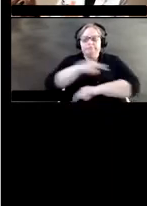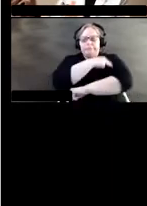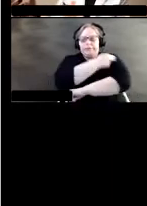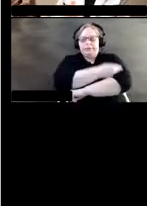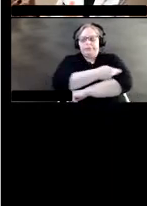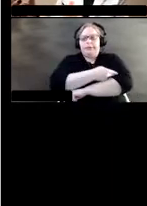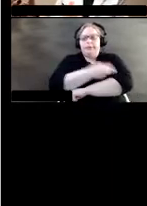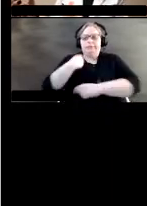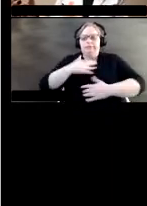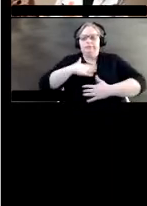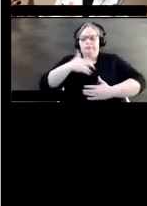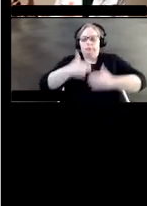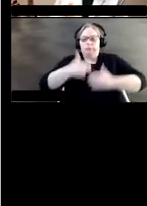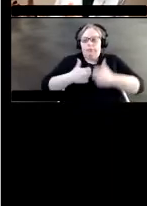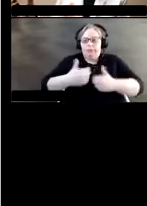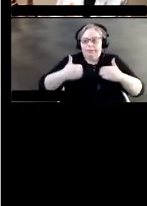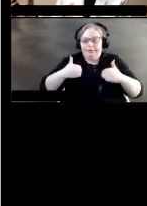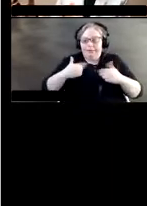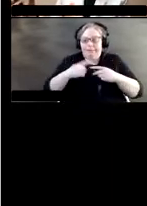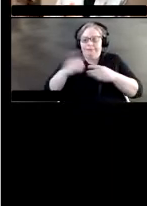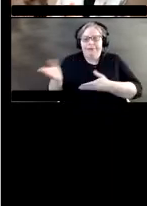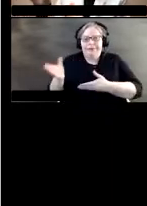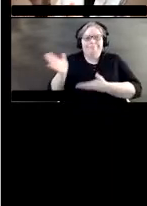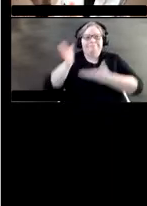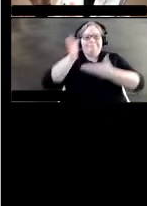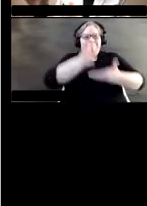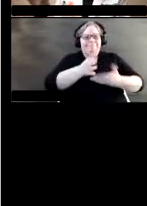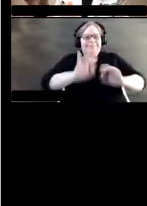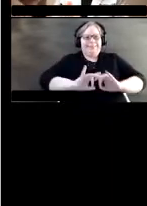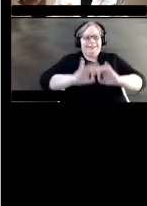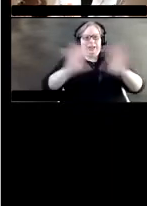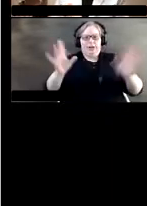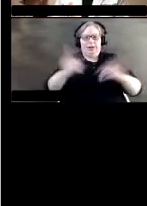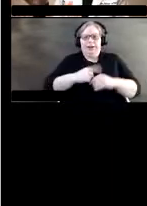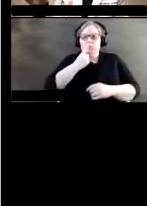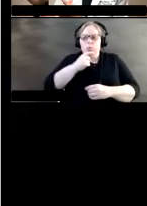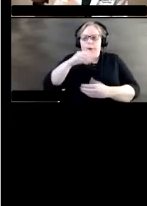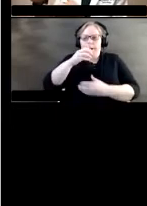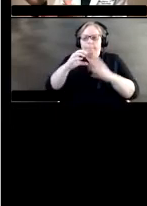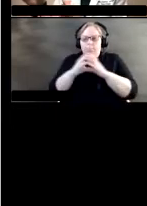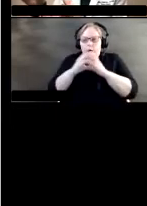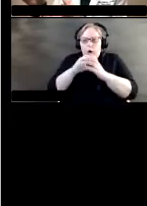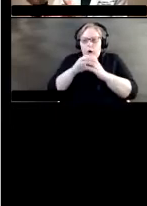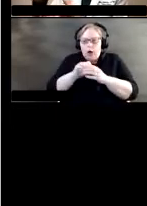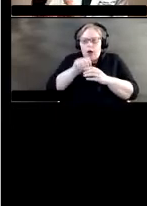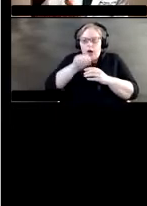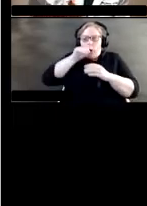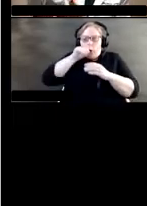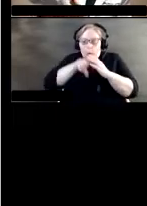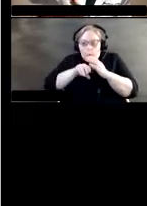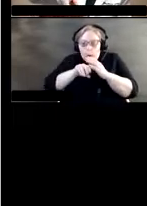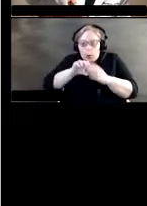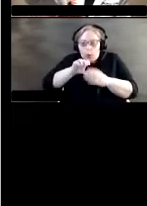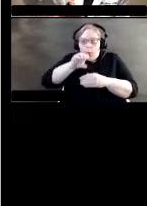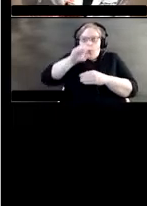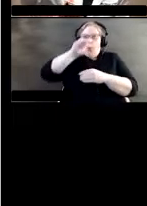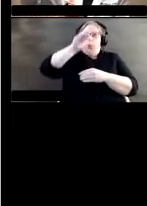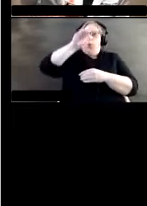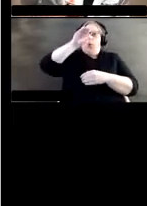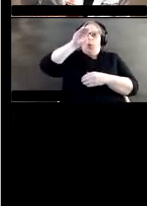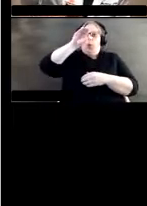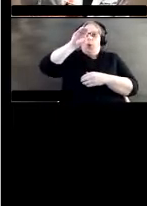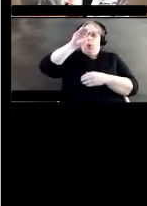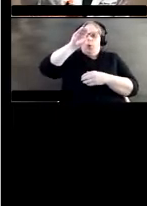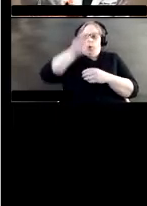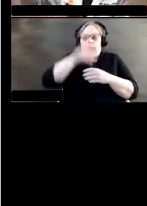this clear plastic contraption that has a little red ball in it, and you're supposed to blow in it and get that ball up as